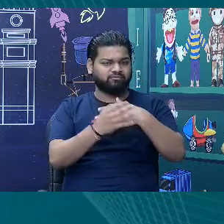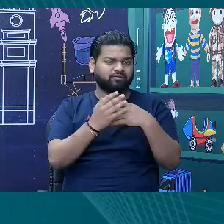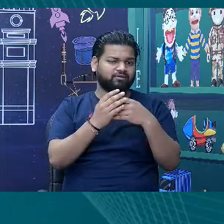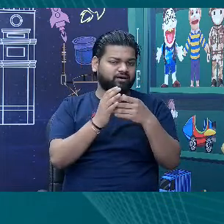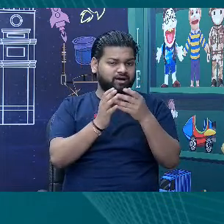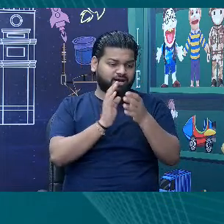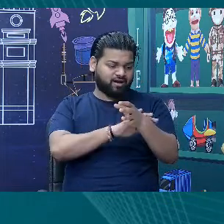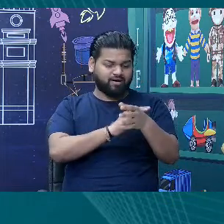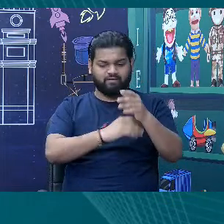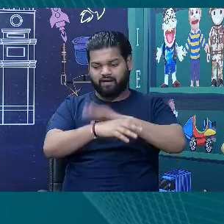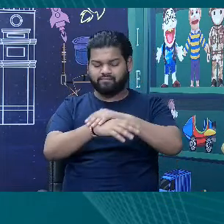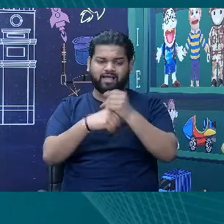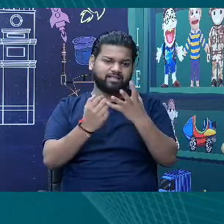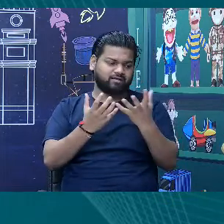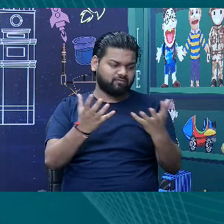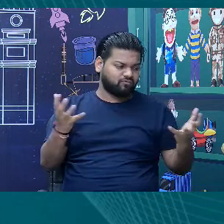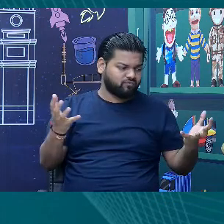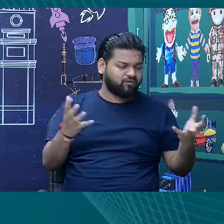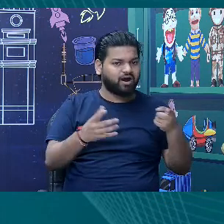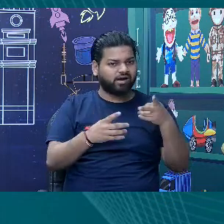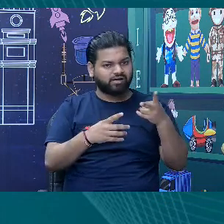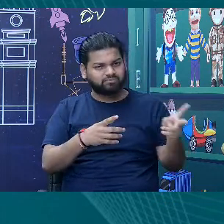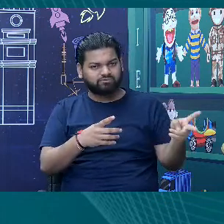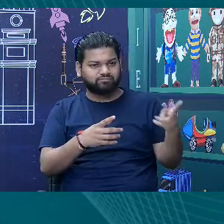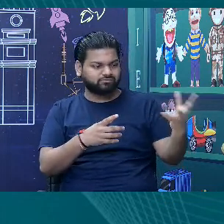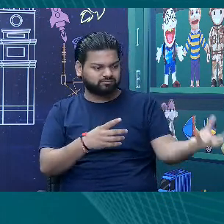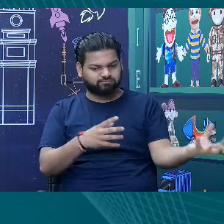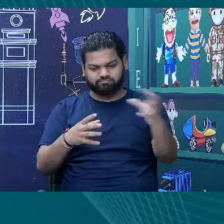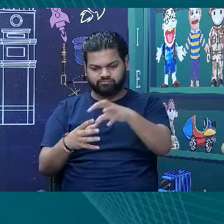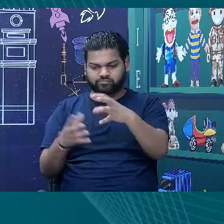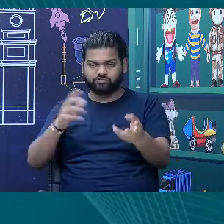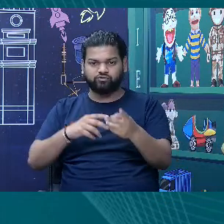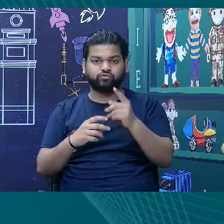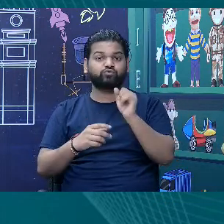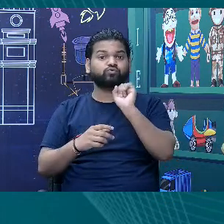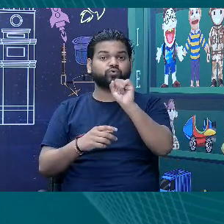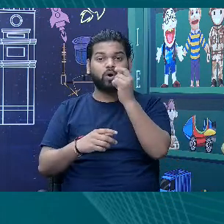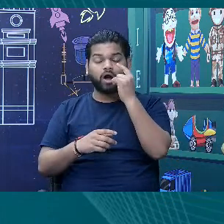thankful for that. If your eyes can show you the world, then you can be thankful for that.